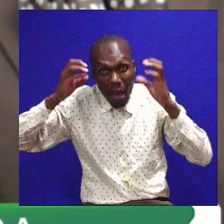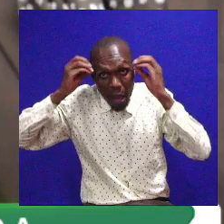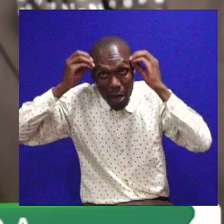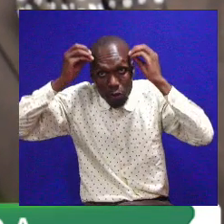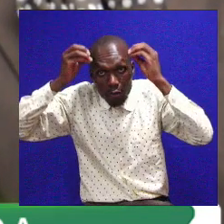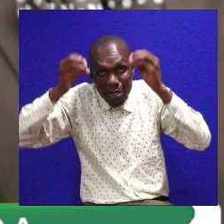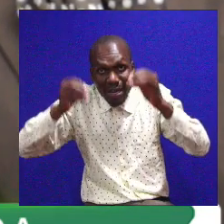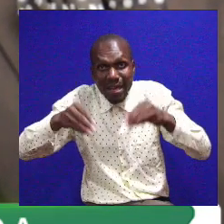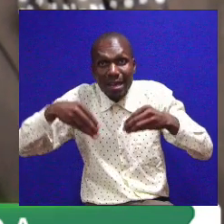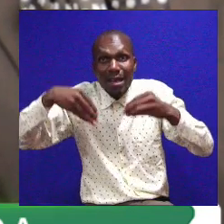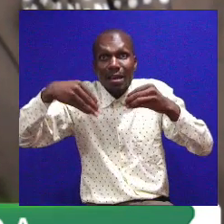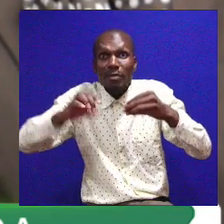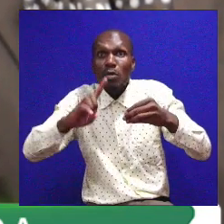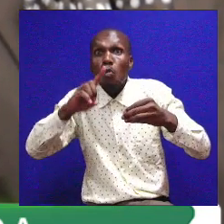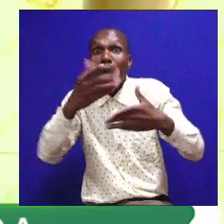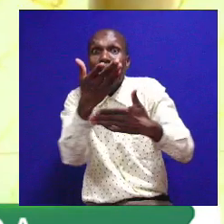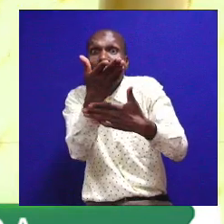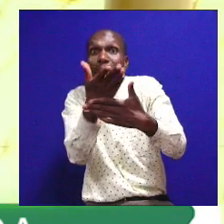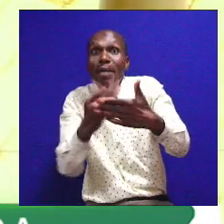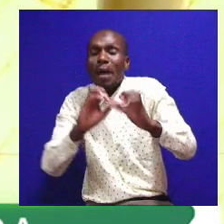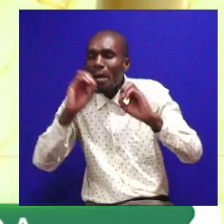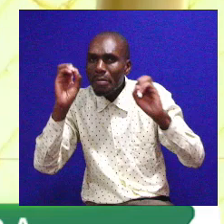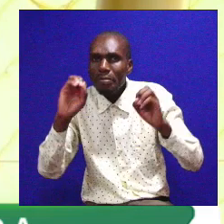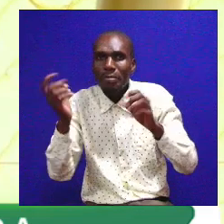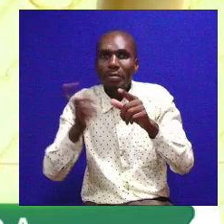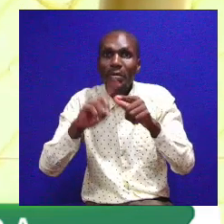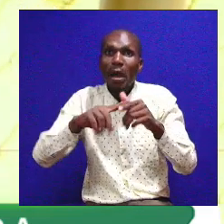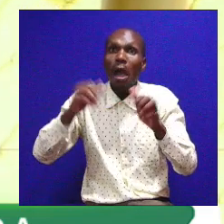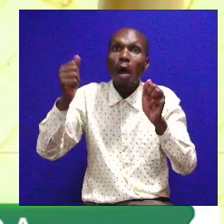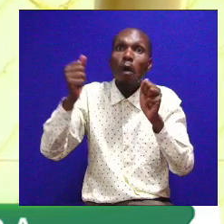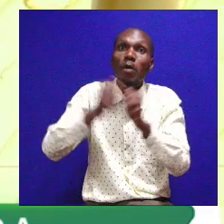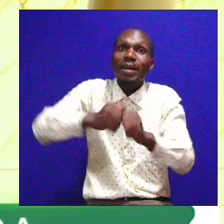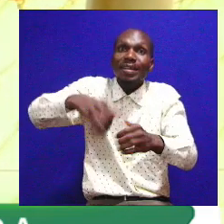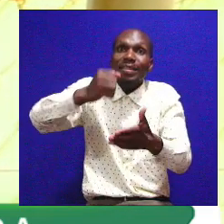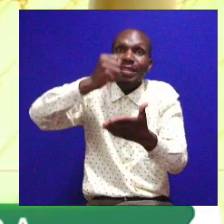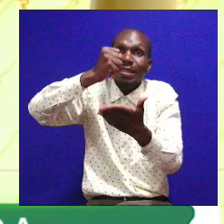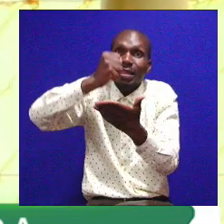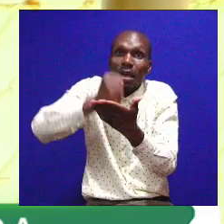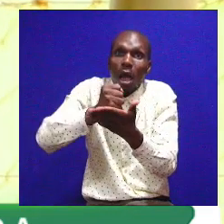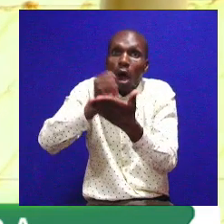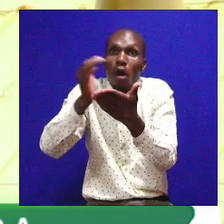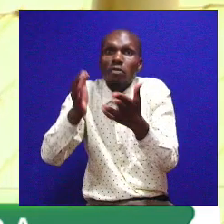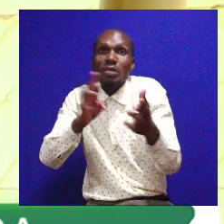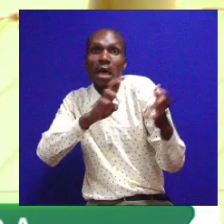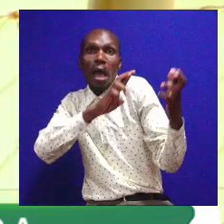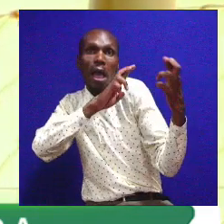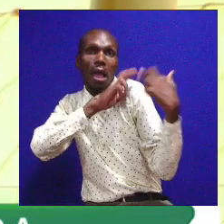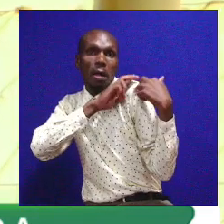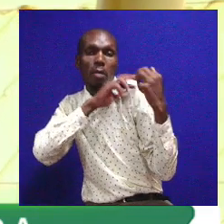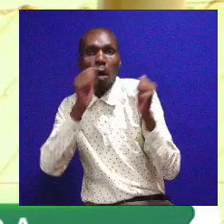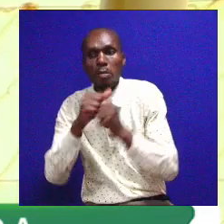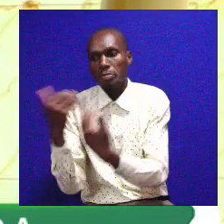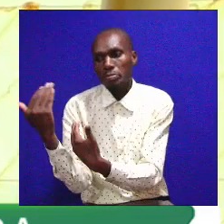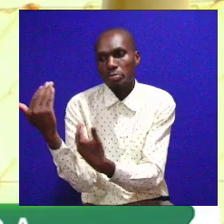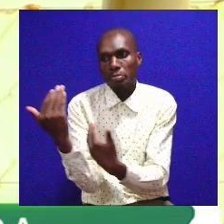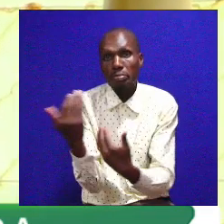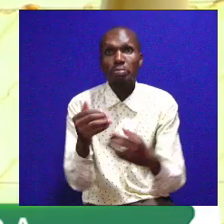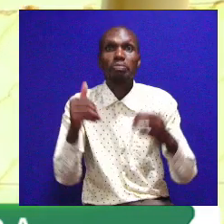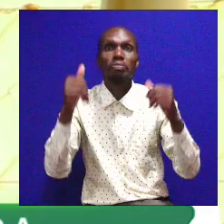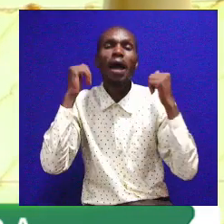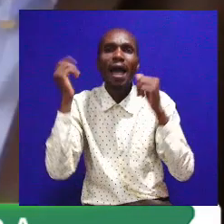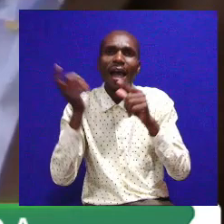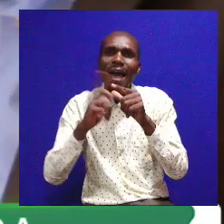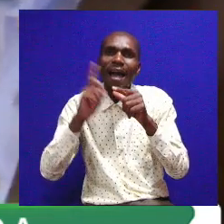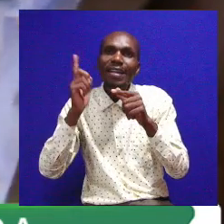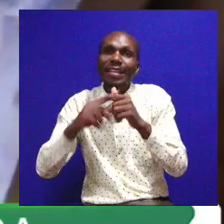from more than one bursary scheme. Ense moyaye omobisabu abwana esabu county enke ya Nyamira South Billy Adera